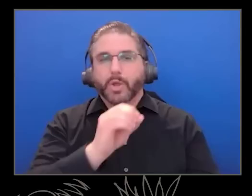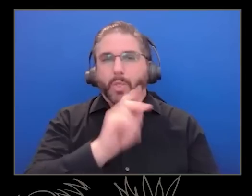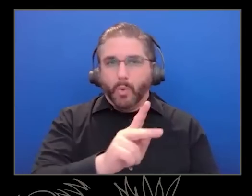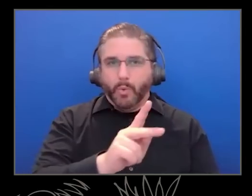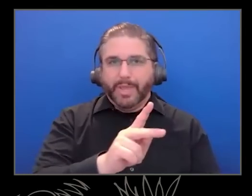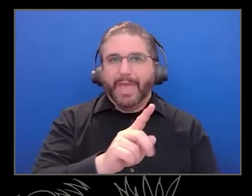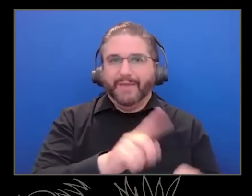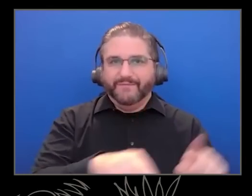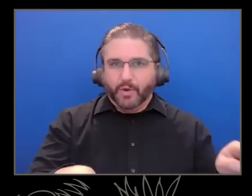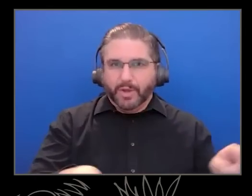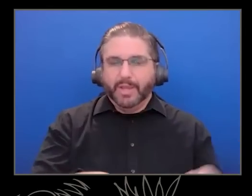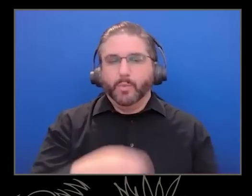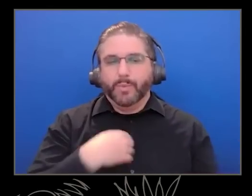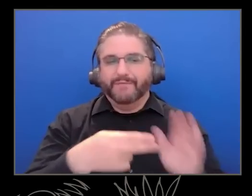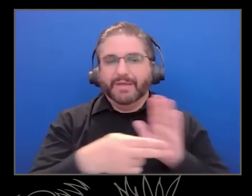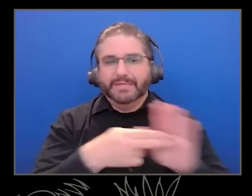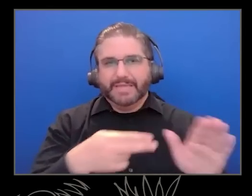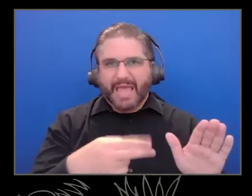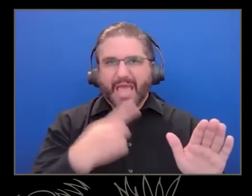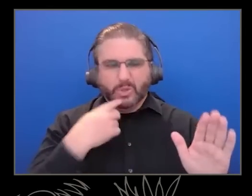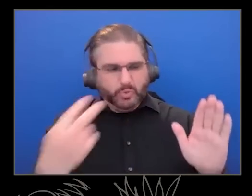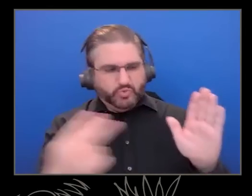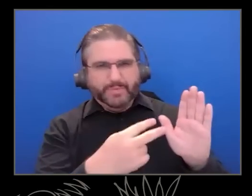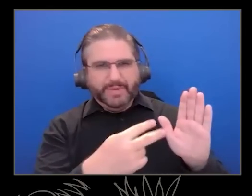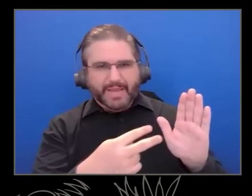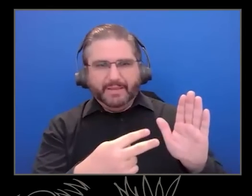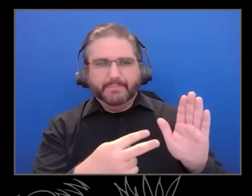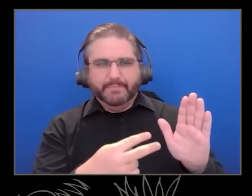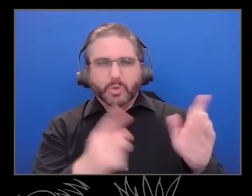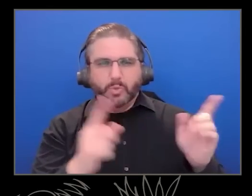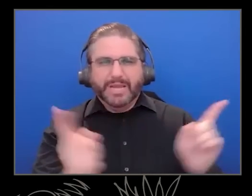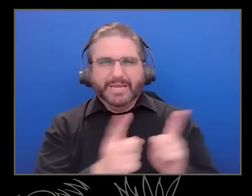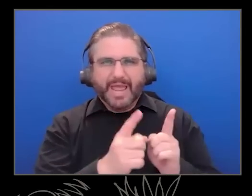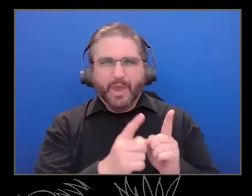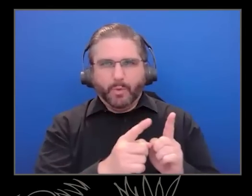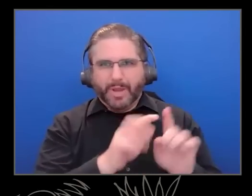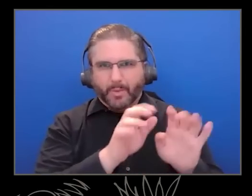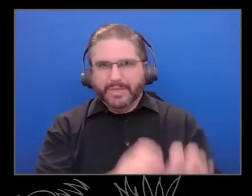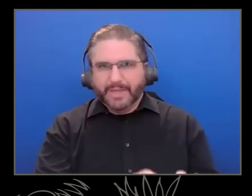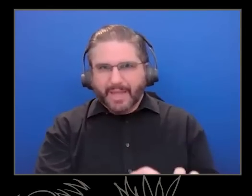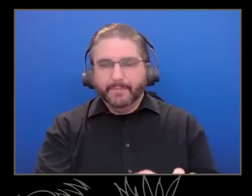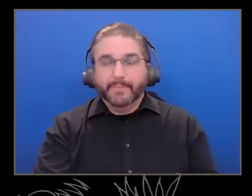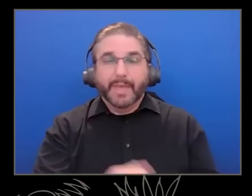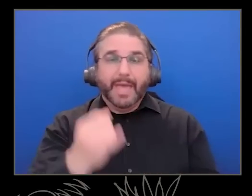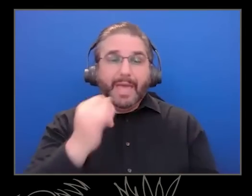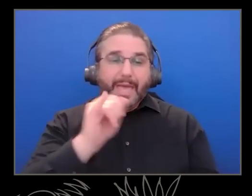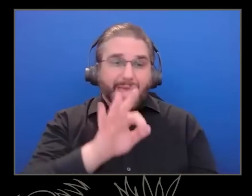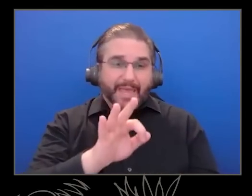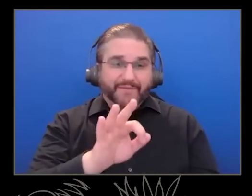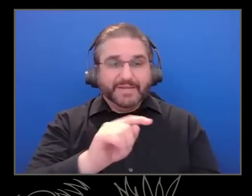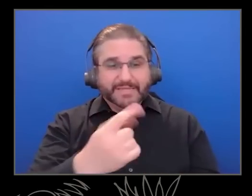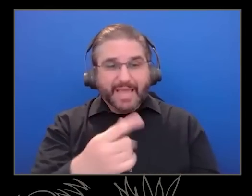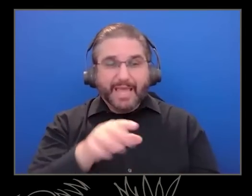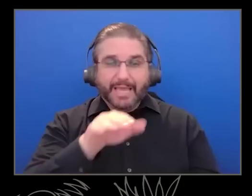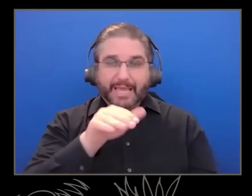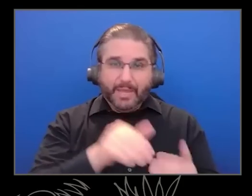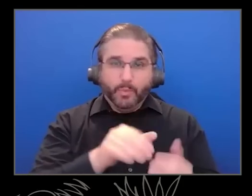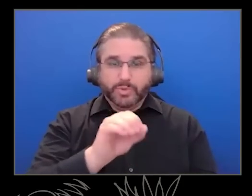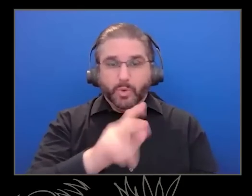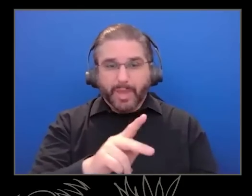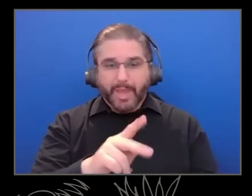tag to discriminate it or help TypeScript narrow down the type, right? We can do like, if tag equals OK, then TypeScript will know there's a